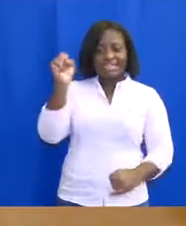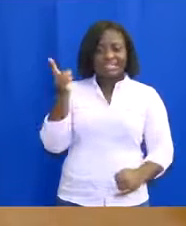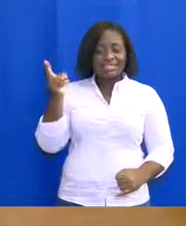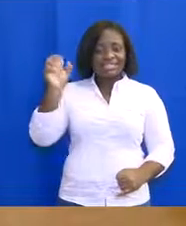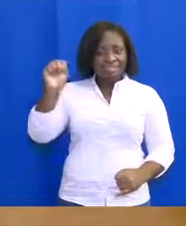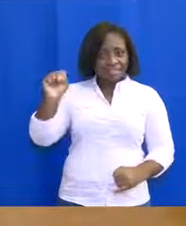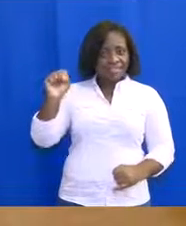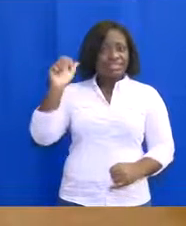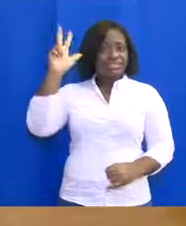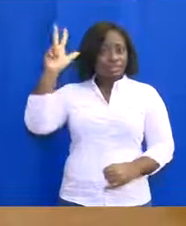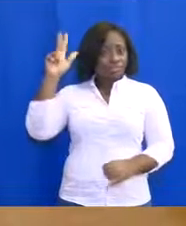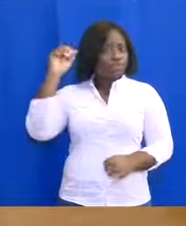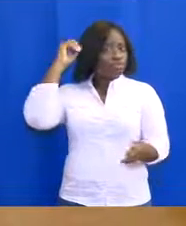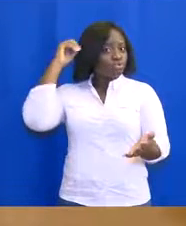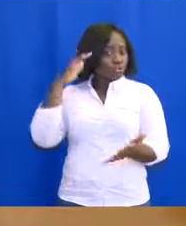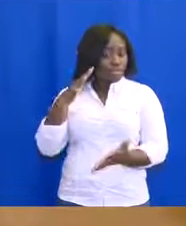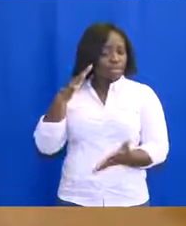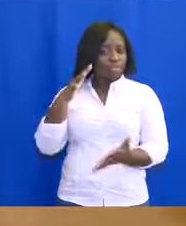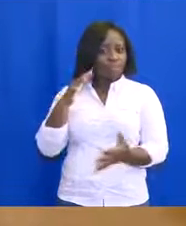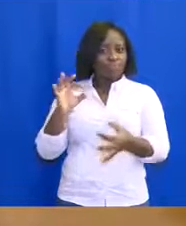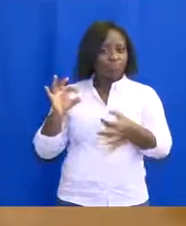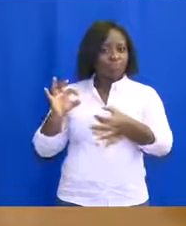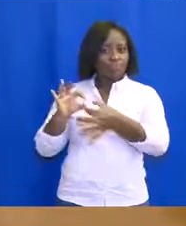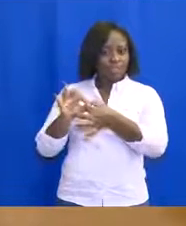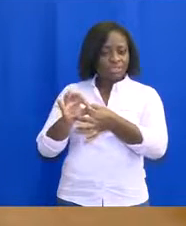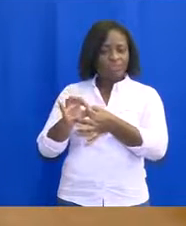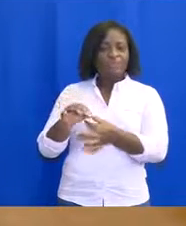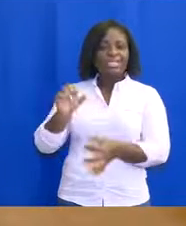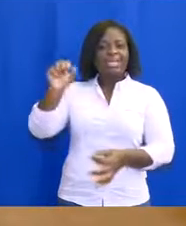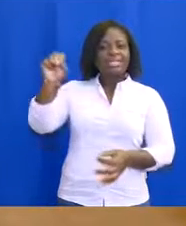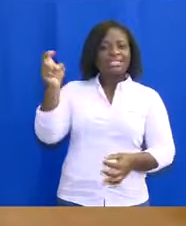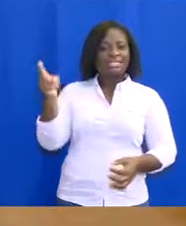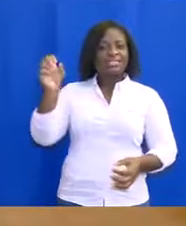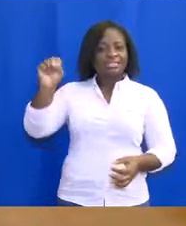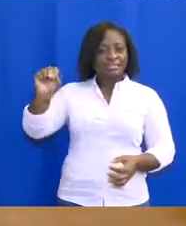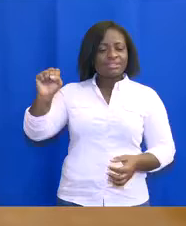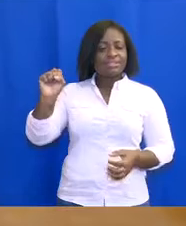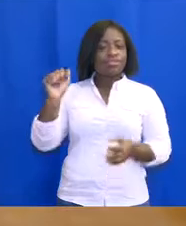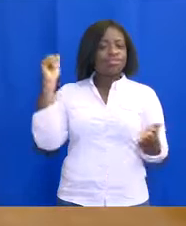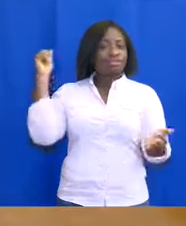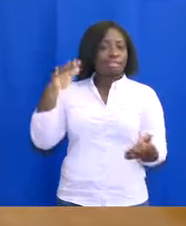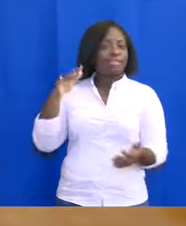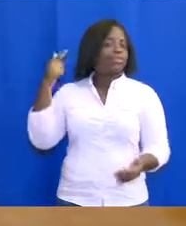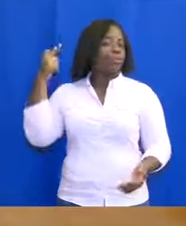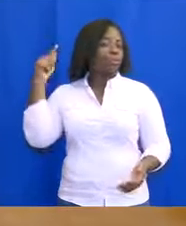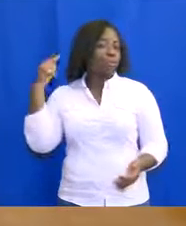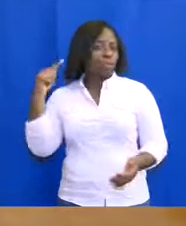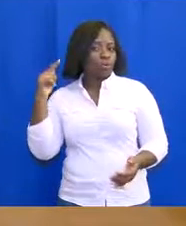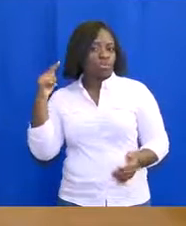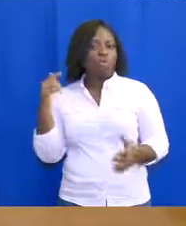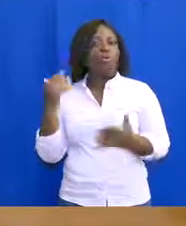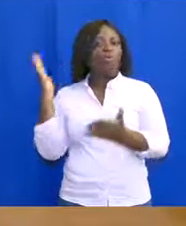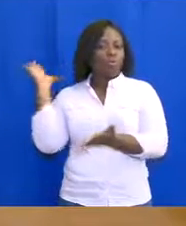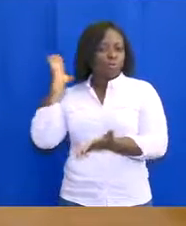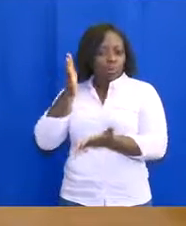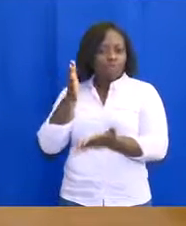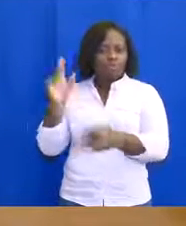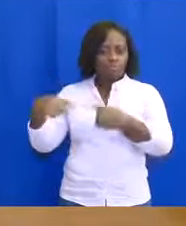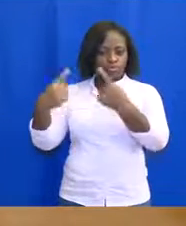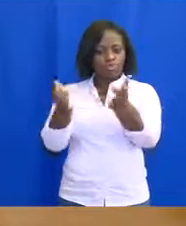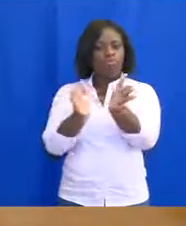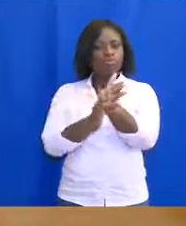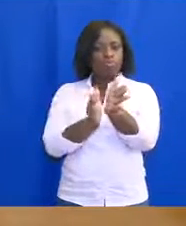SHS3 students, together with SHS2 Go Track students, will resume on 22nd